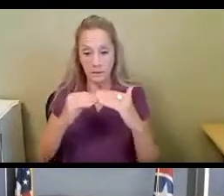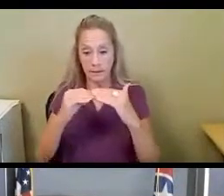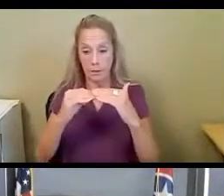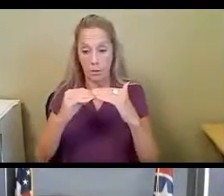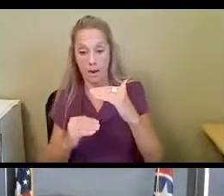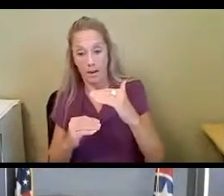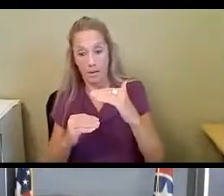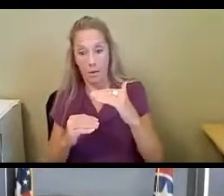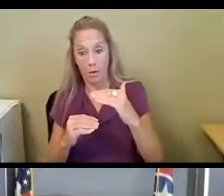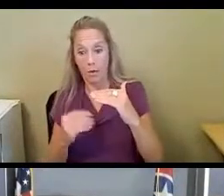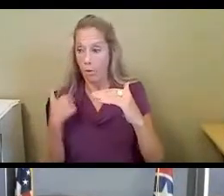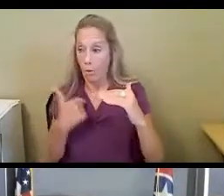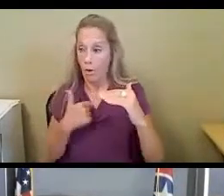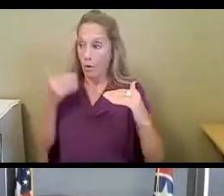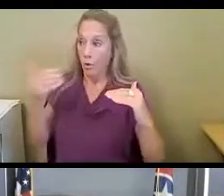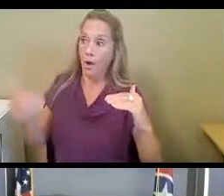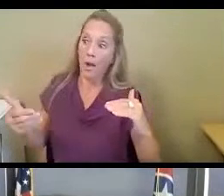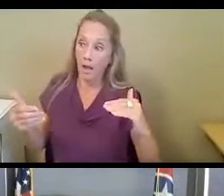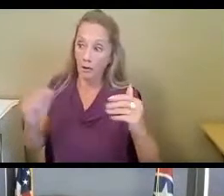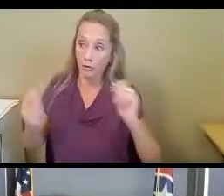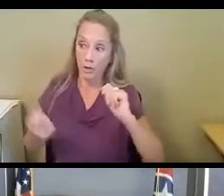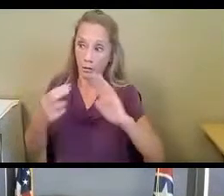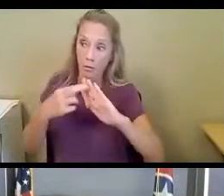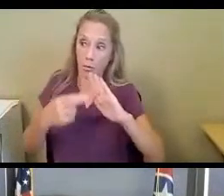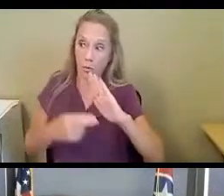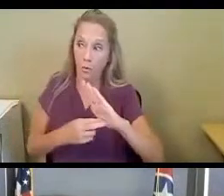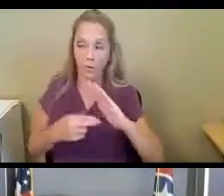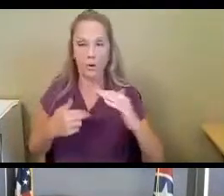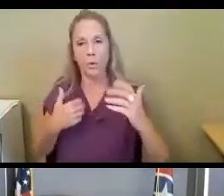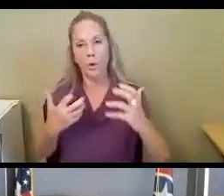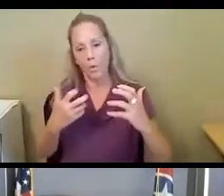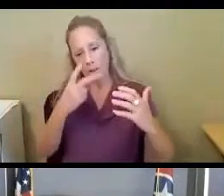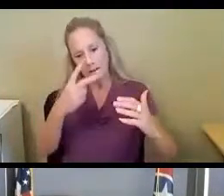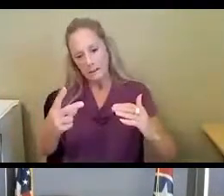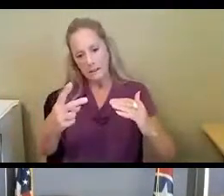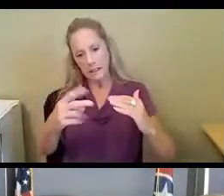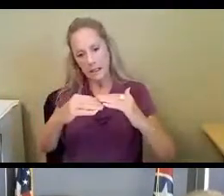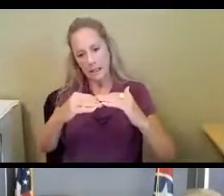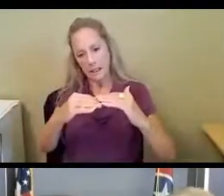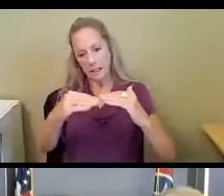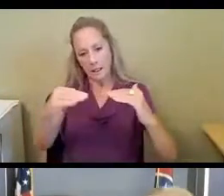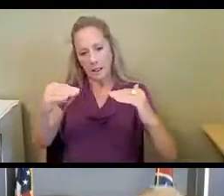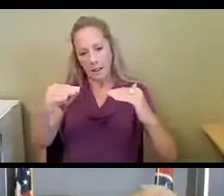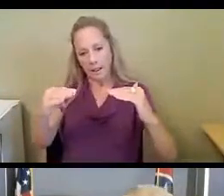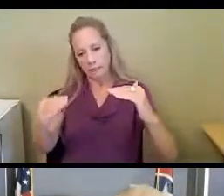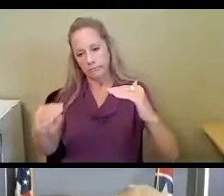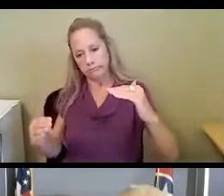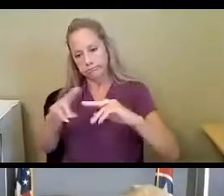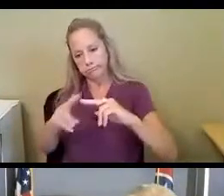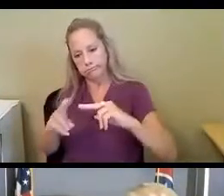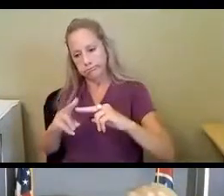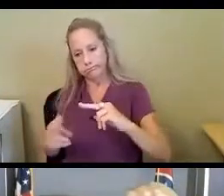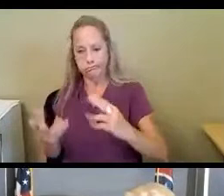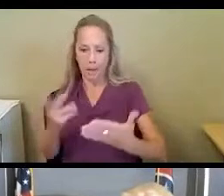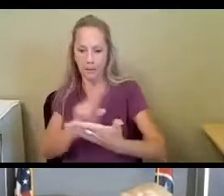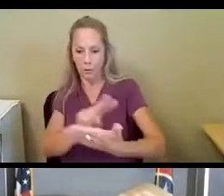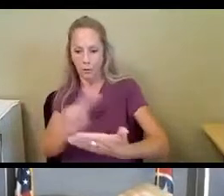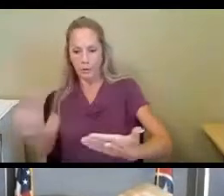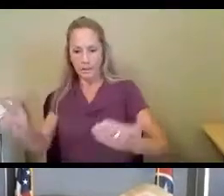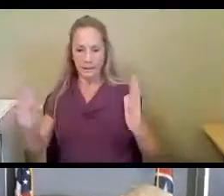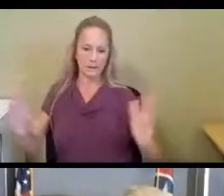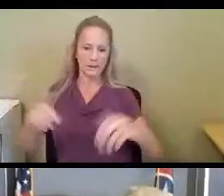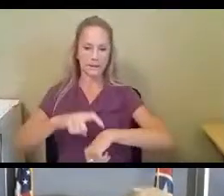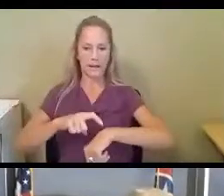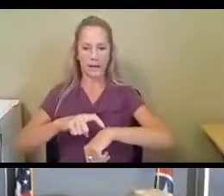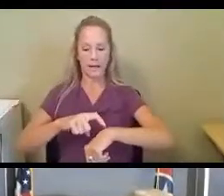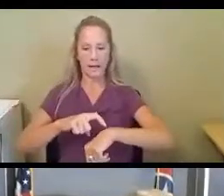it's time to do something. You'd want to see 2 weeks, for example, of a trend before you said it was time to unwind whatever it